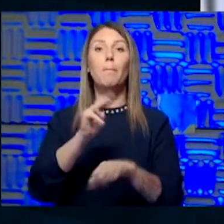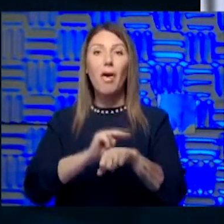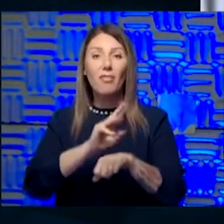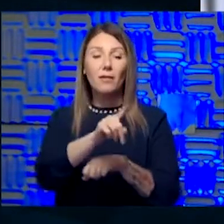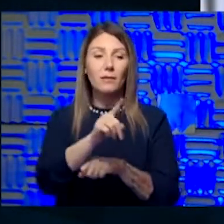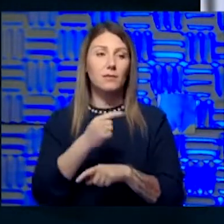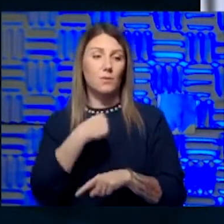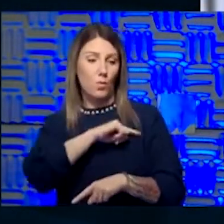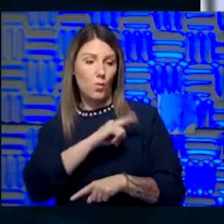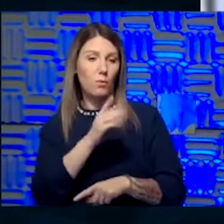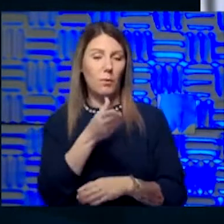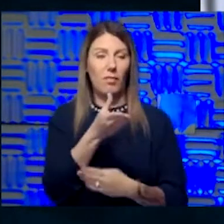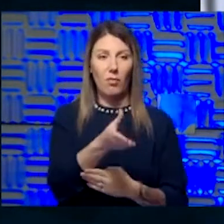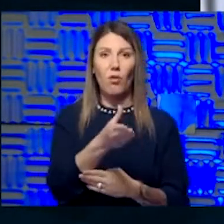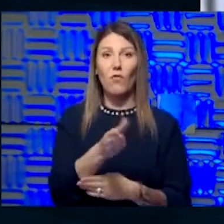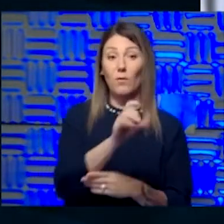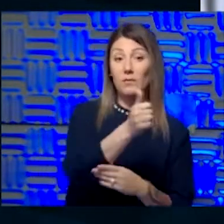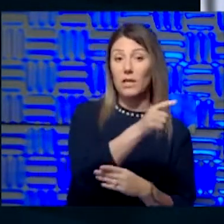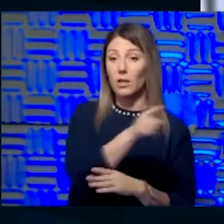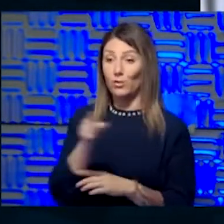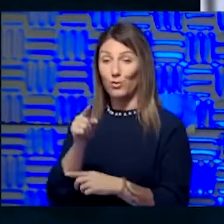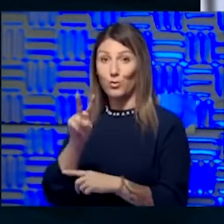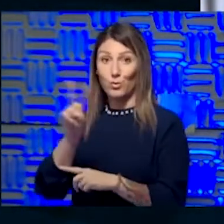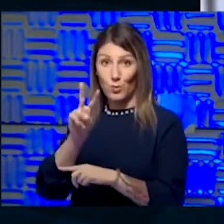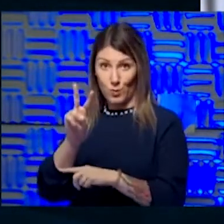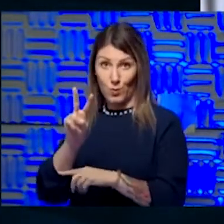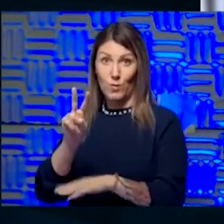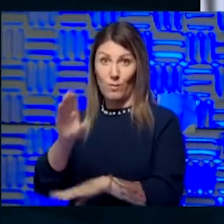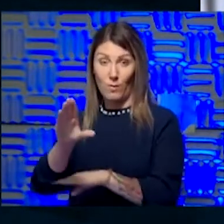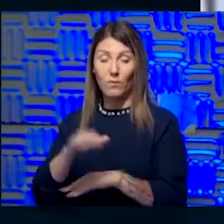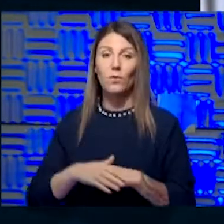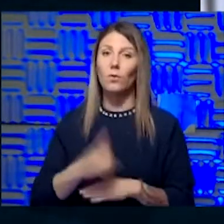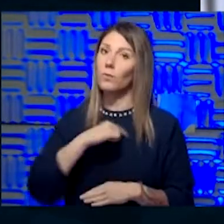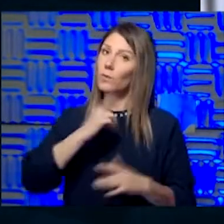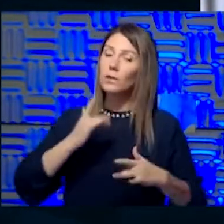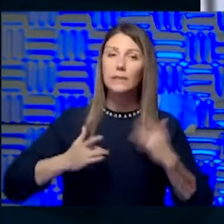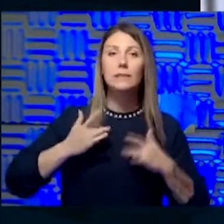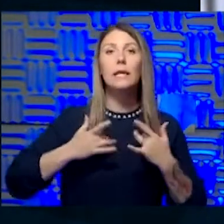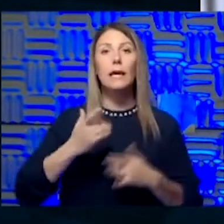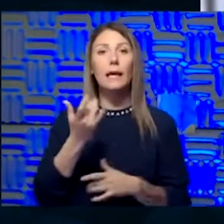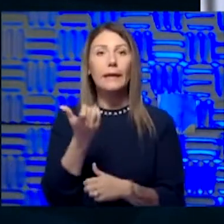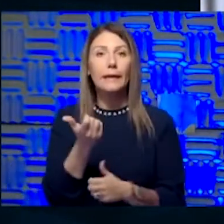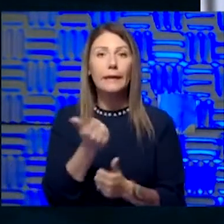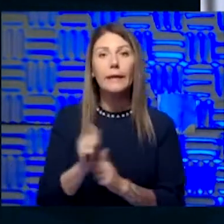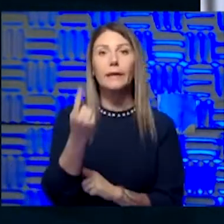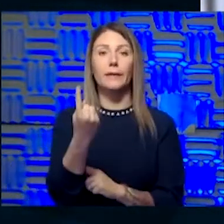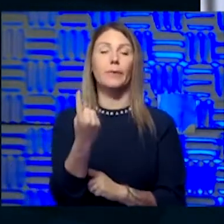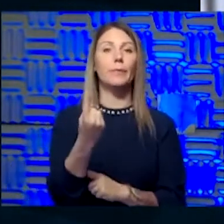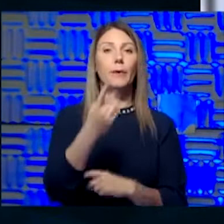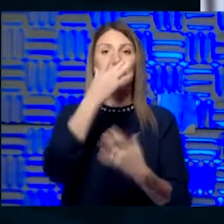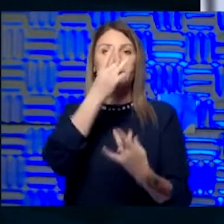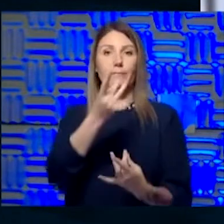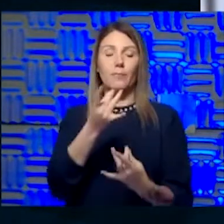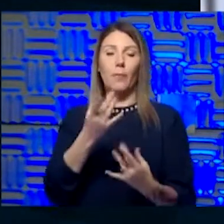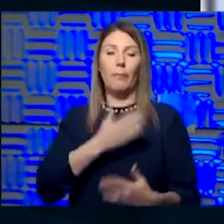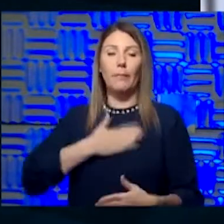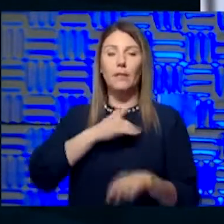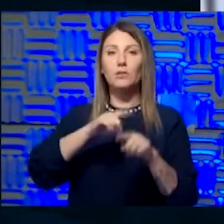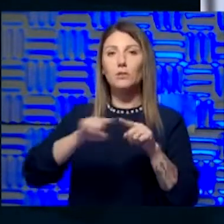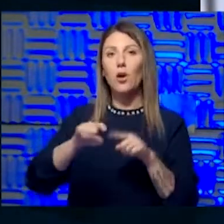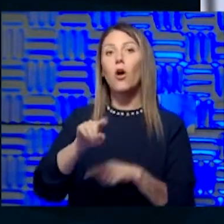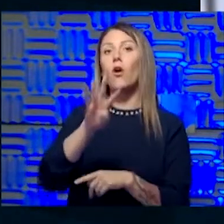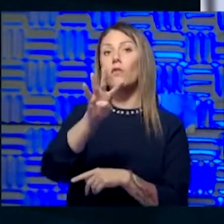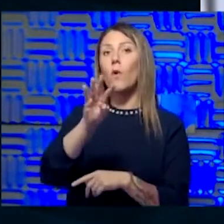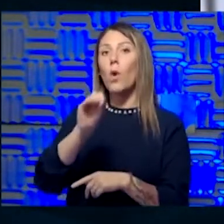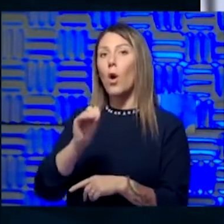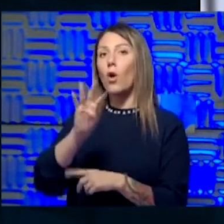and Askew from 10 to 2. So we're excited about that. Anyone out there who's interested, we ask that they call